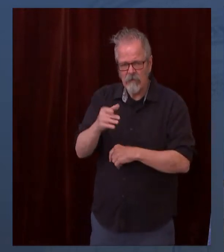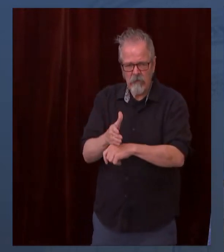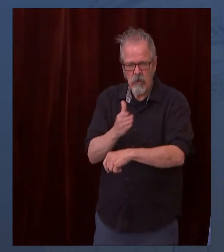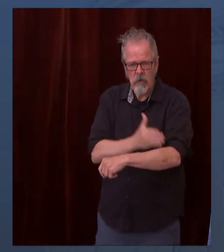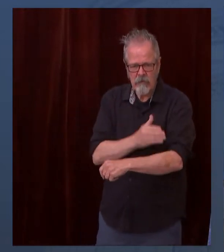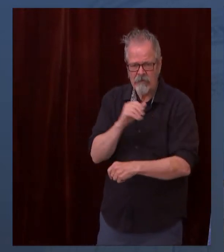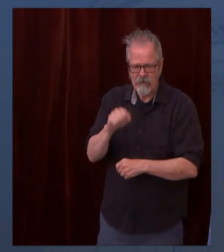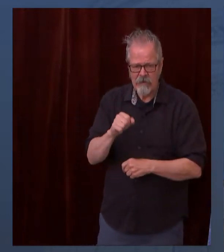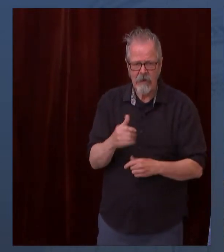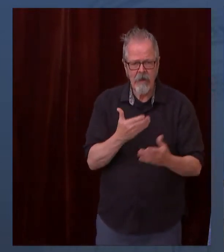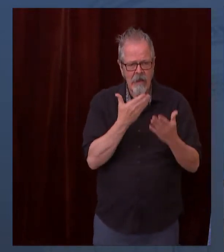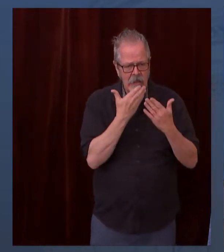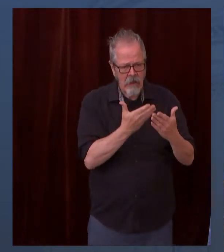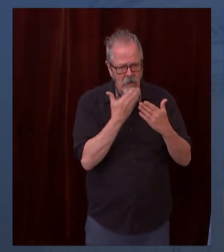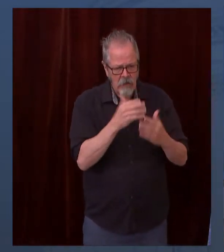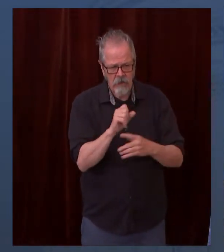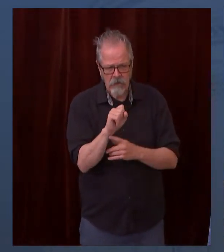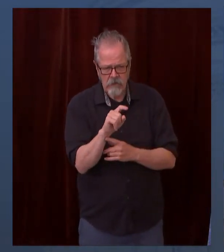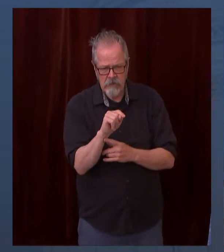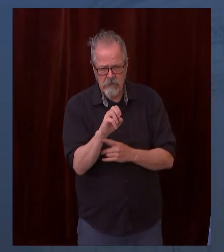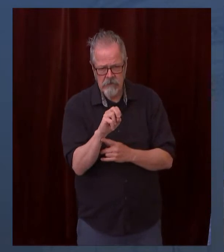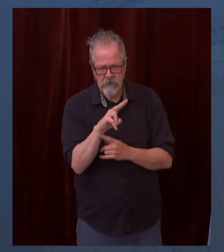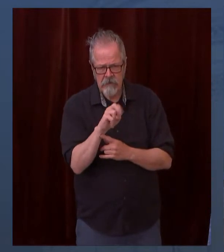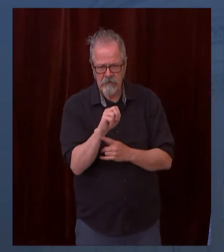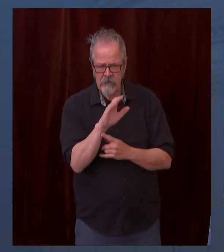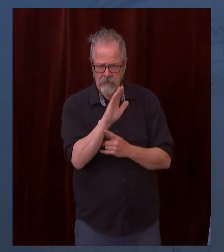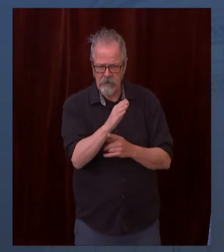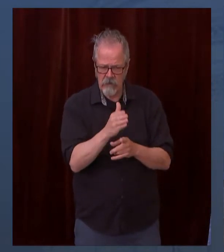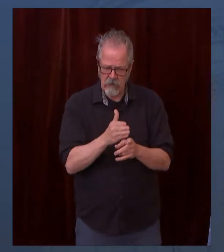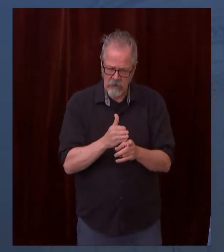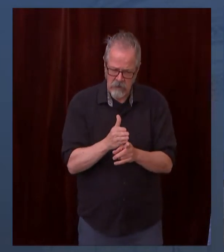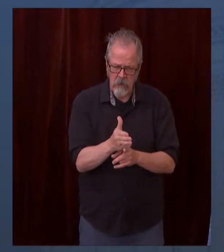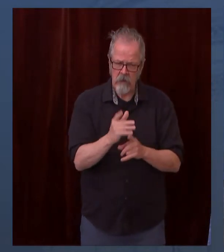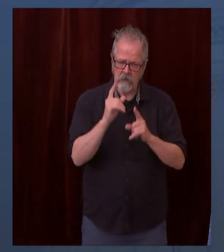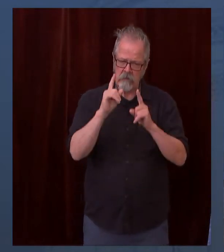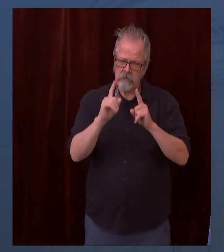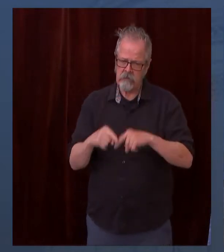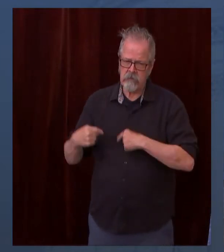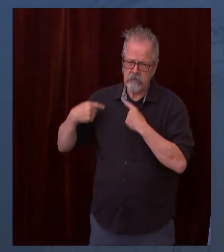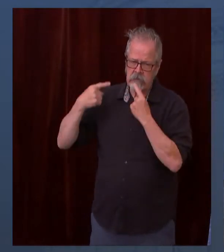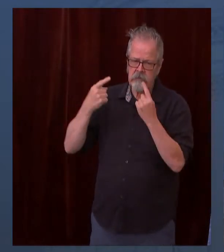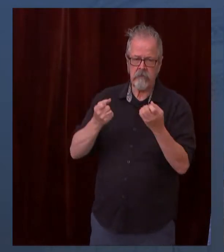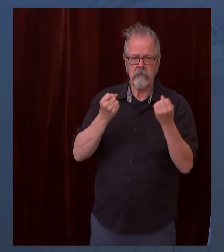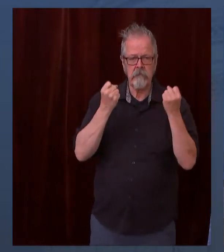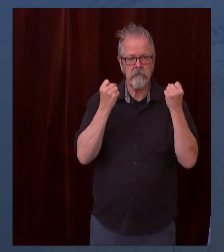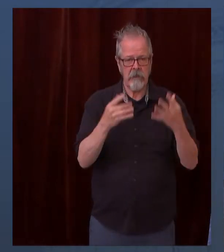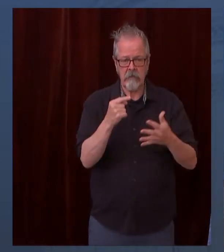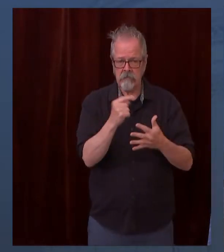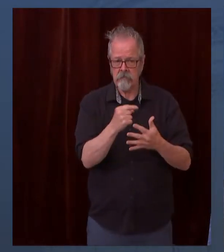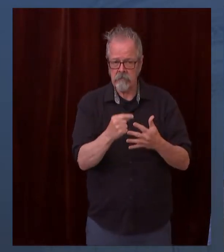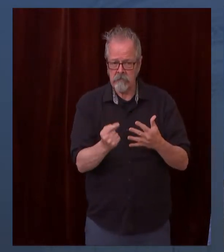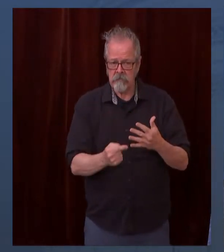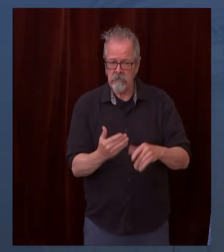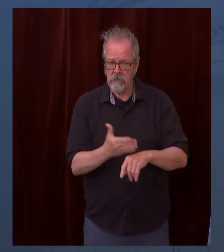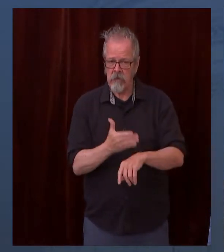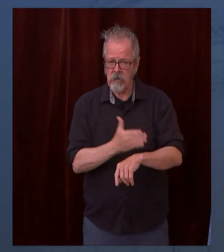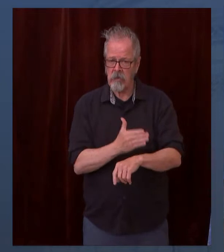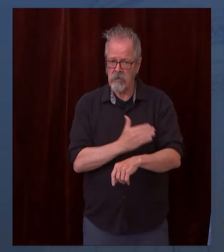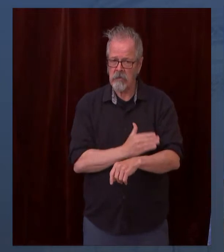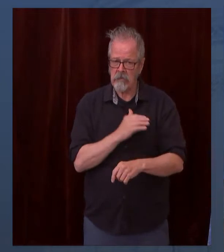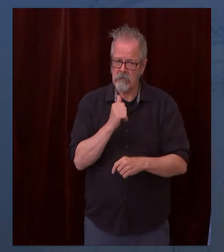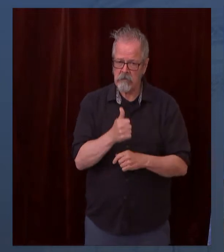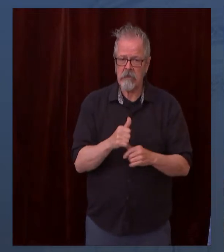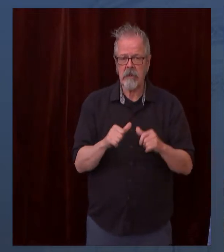bit of things that did improve under his watch, including sustainability efforts and some of his reentry work of giving more vocational